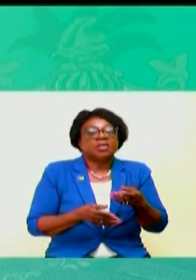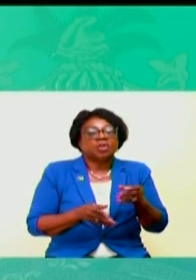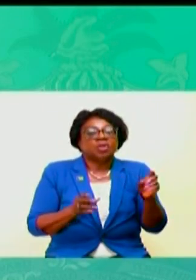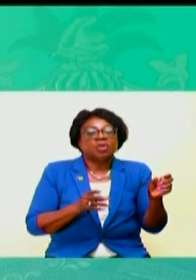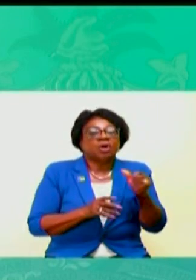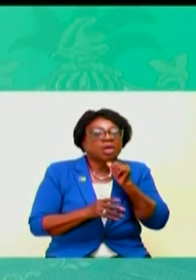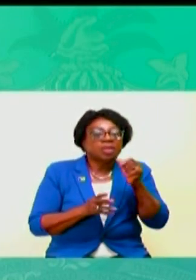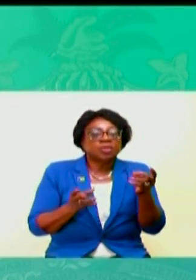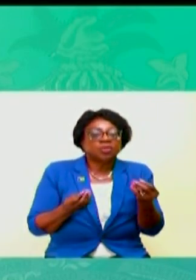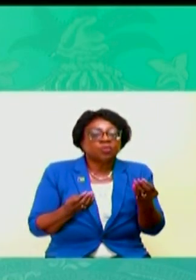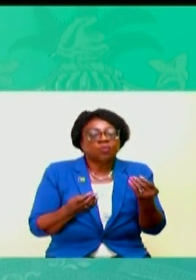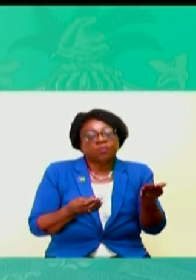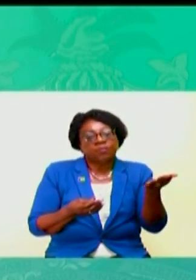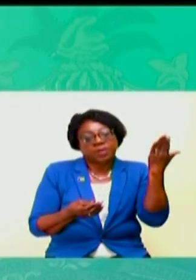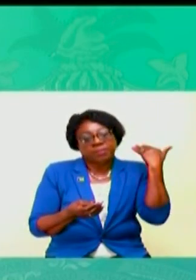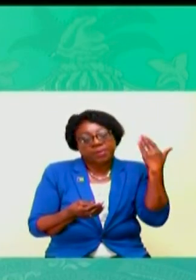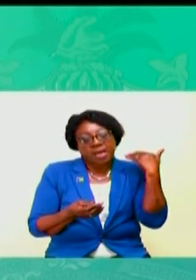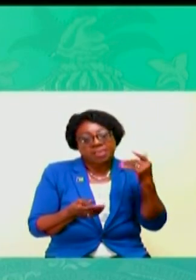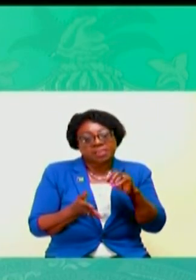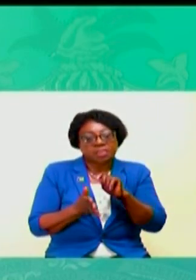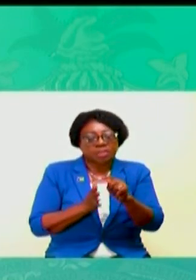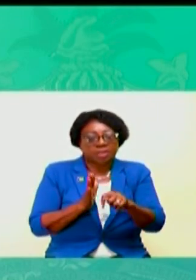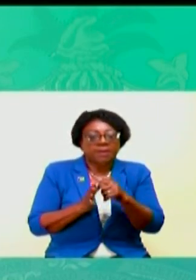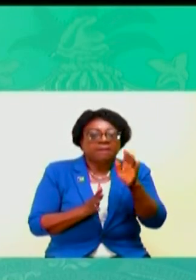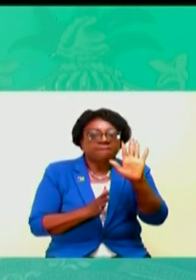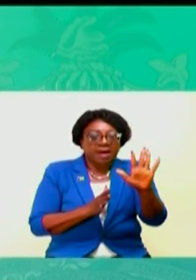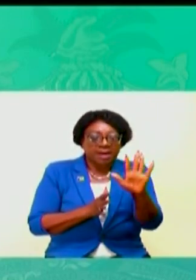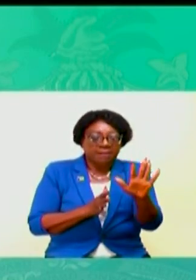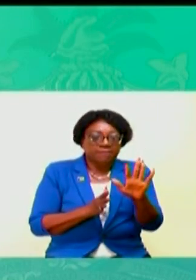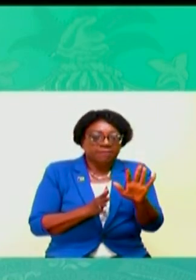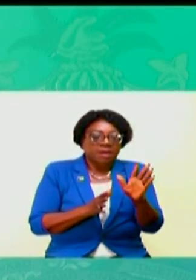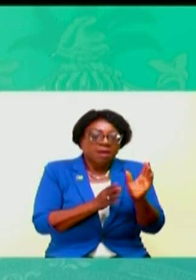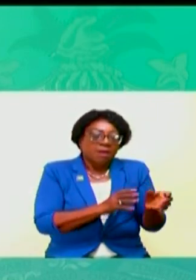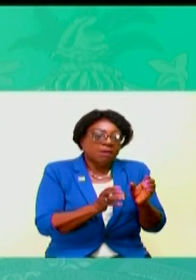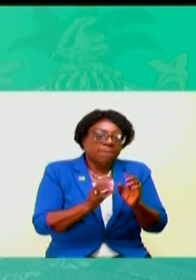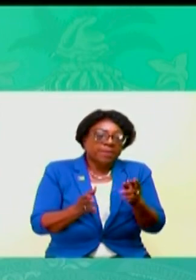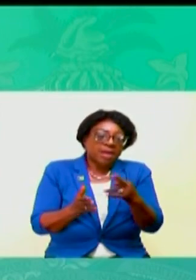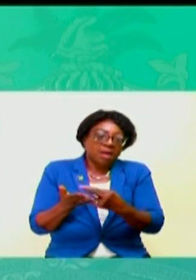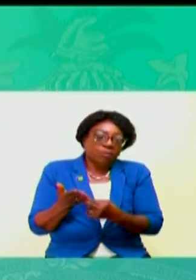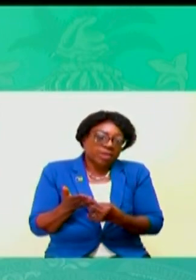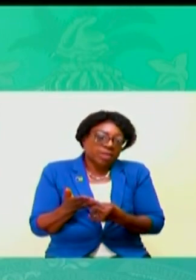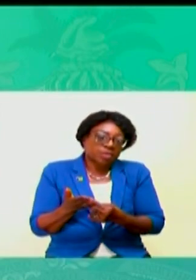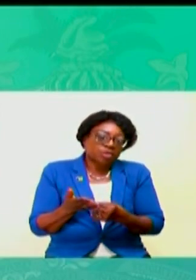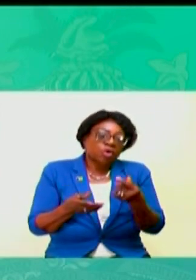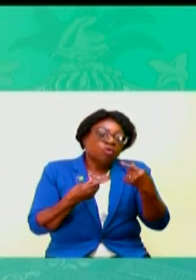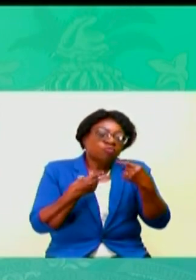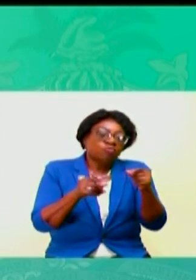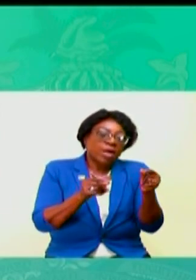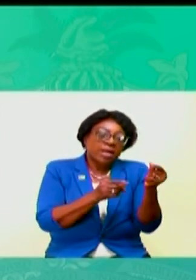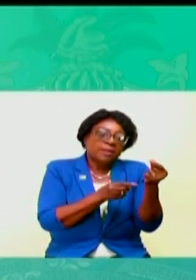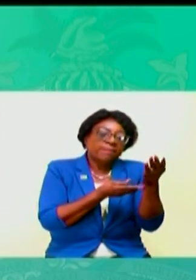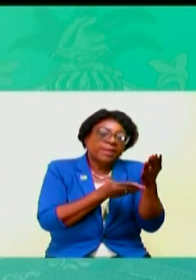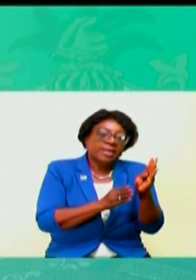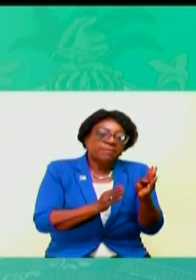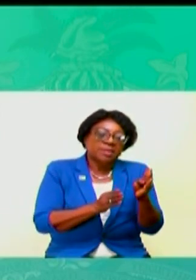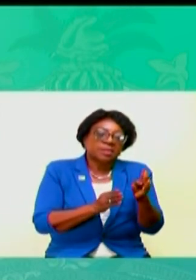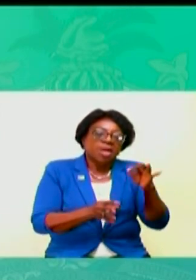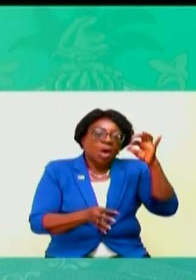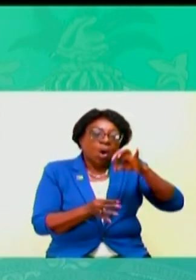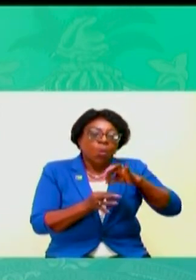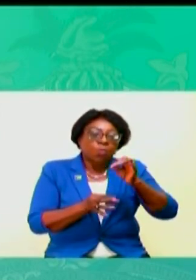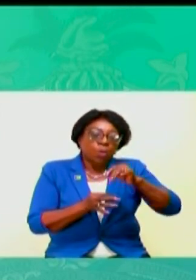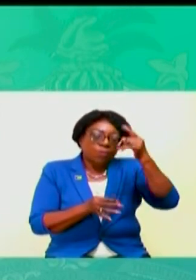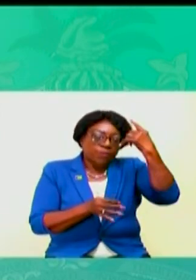term. 5. Compare our records. Grand Bahamians, a vote for the